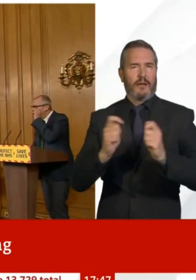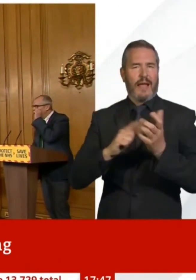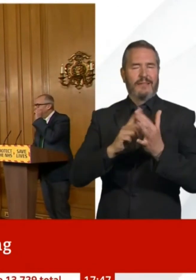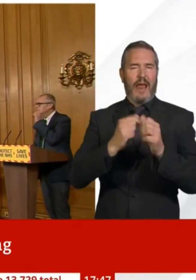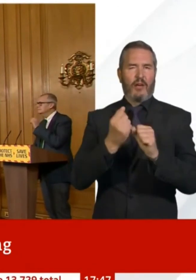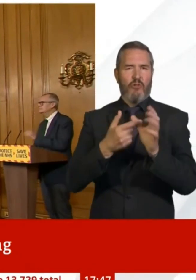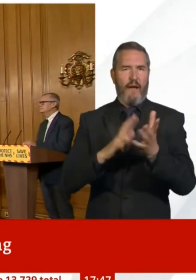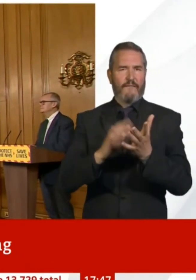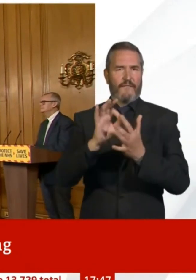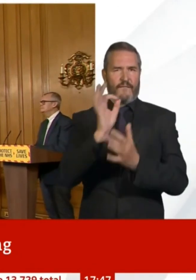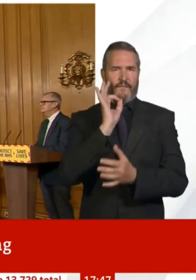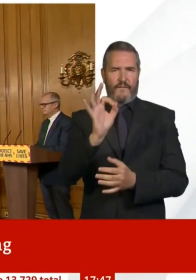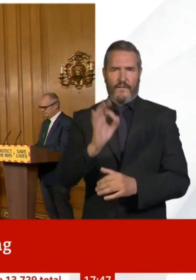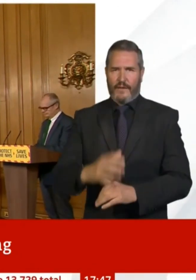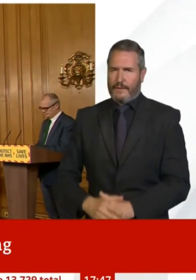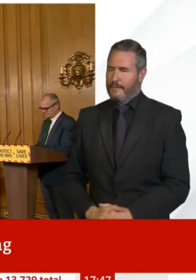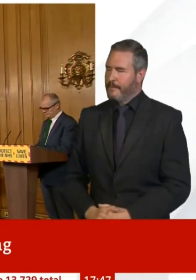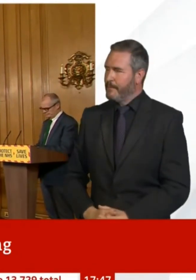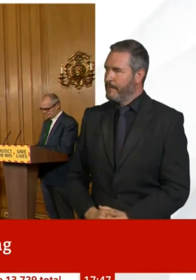Gentlemen, the number of